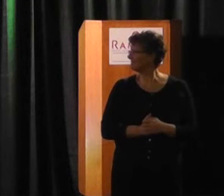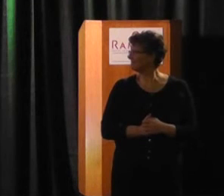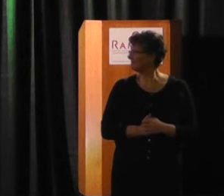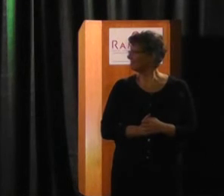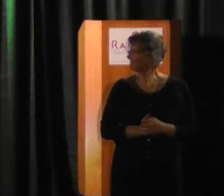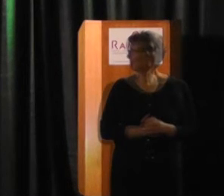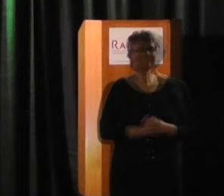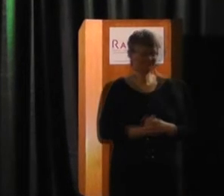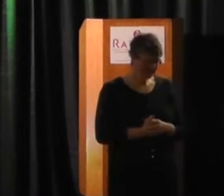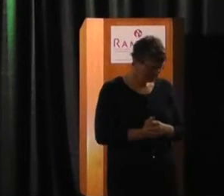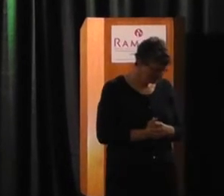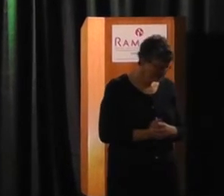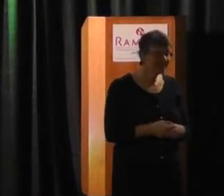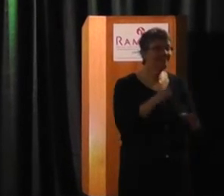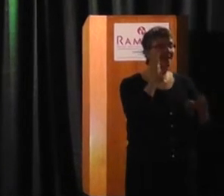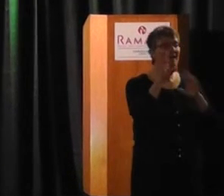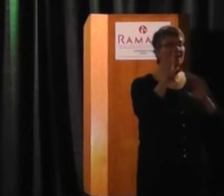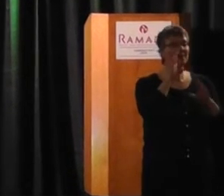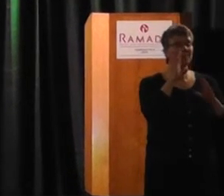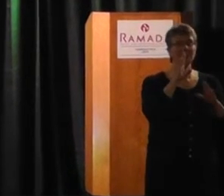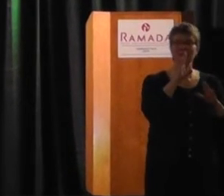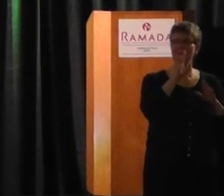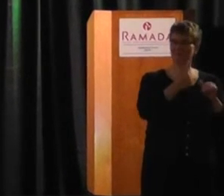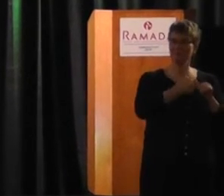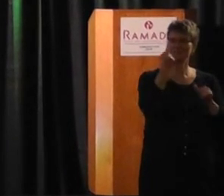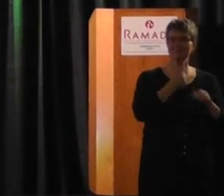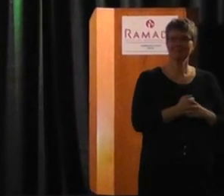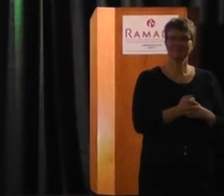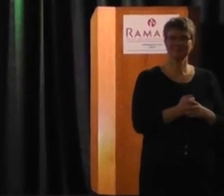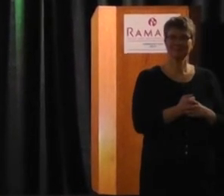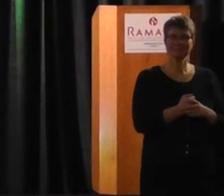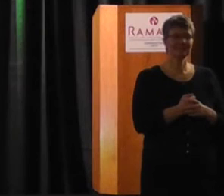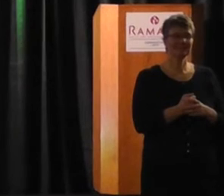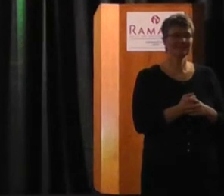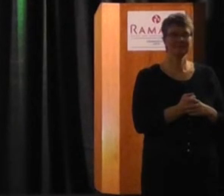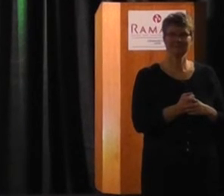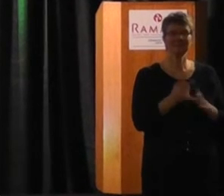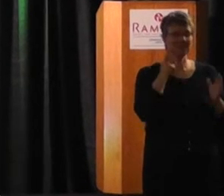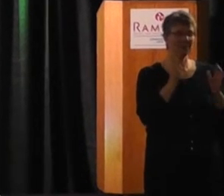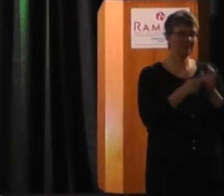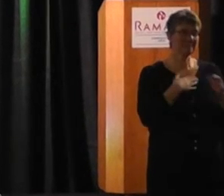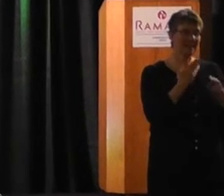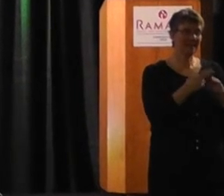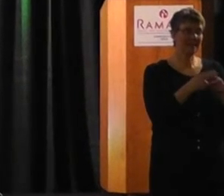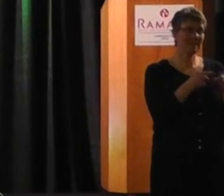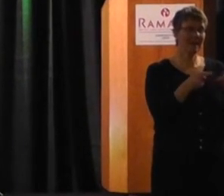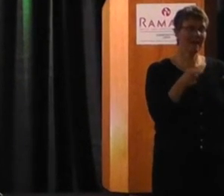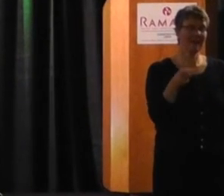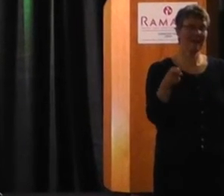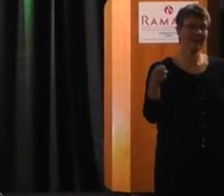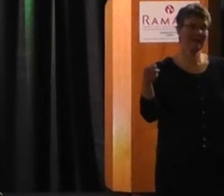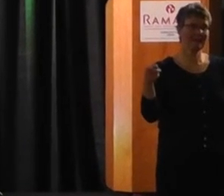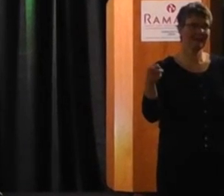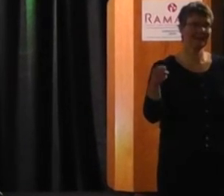Thank you. Hello, everyone. As I say, as you see, I have a very long name. I have two family names. And